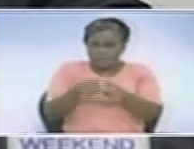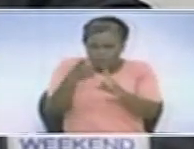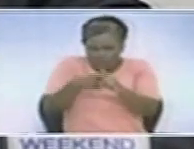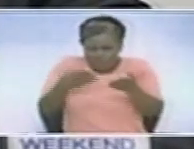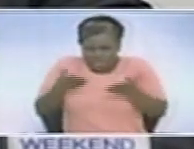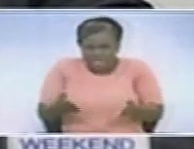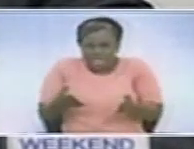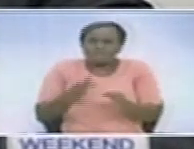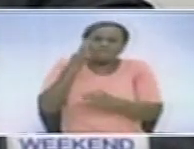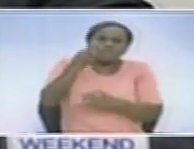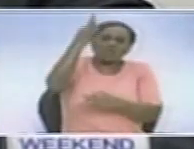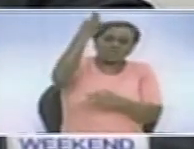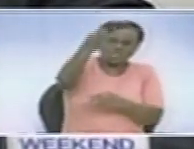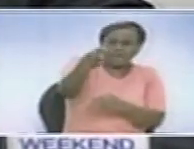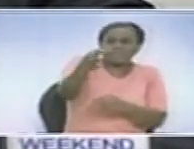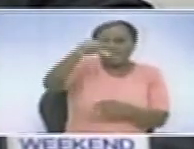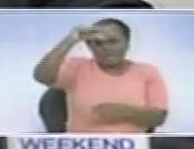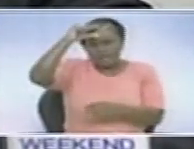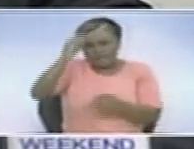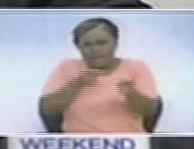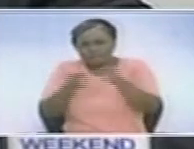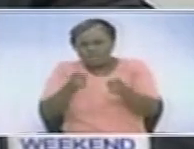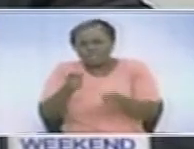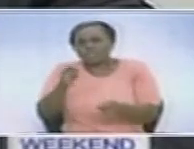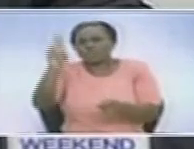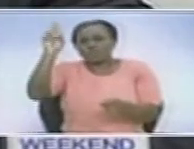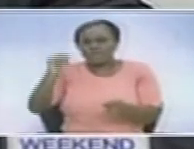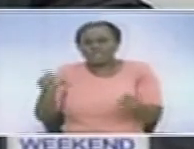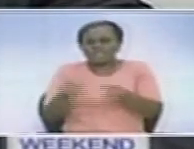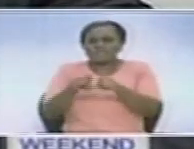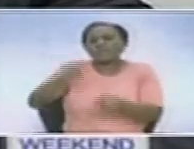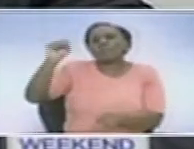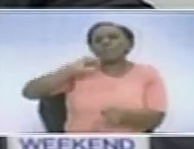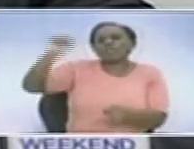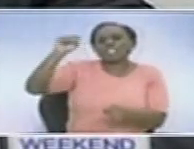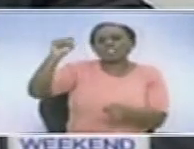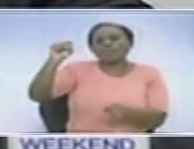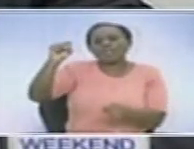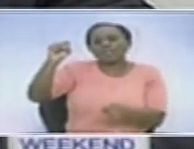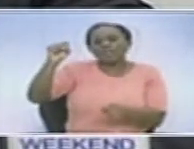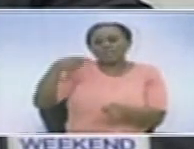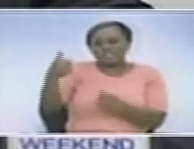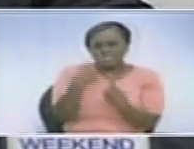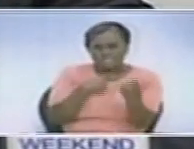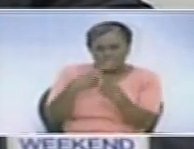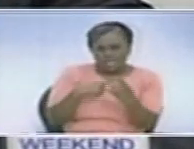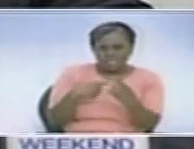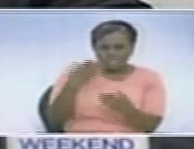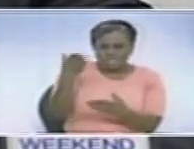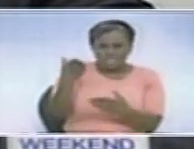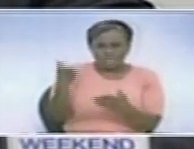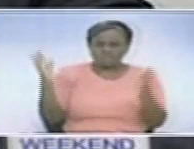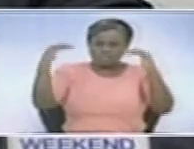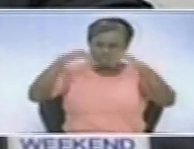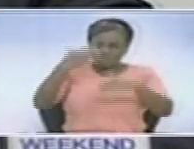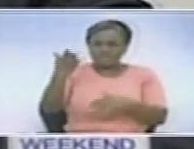henceforth, the governance of UNEP and the political platform on which would be discussed and debated environmental issues